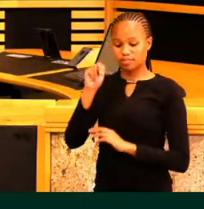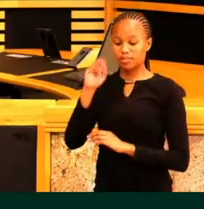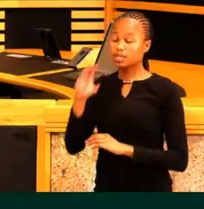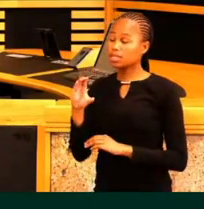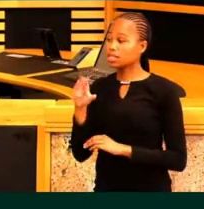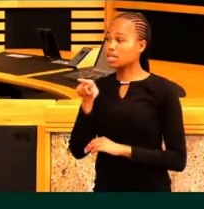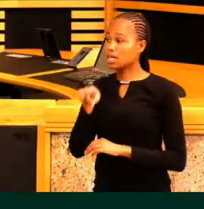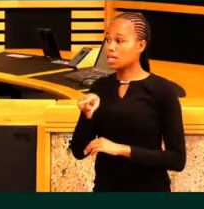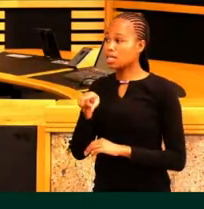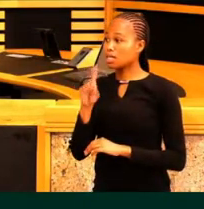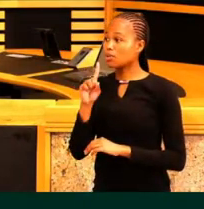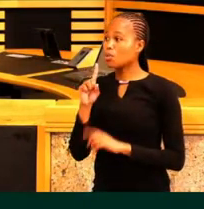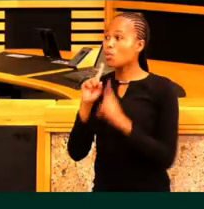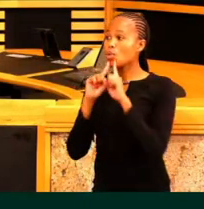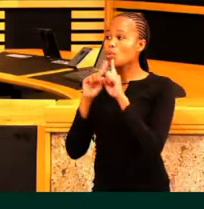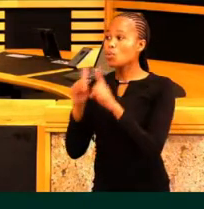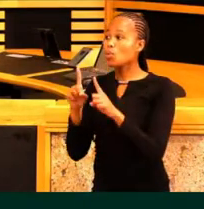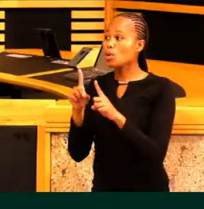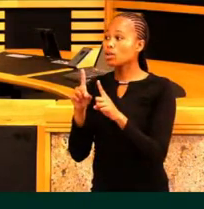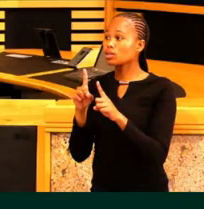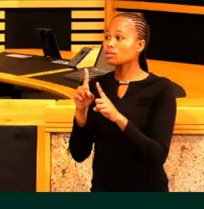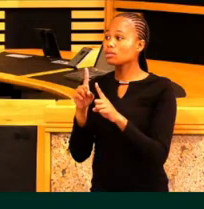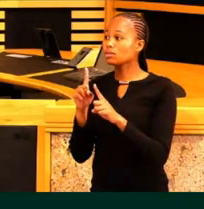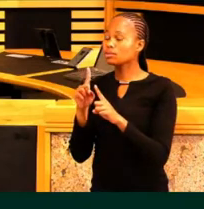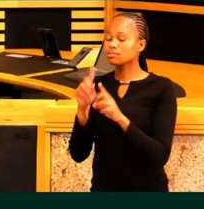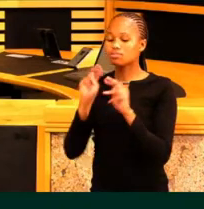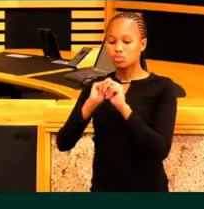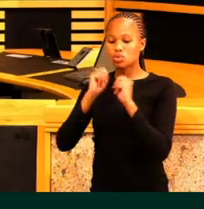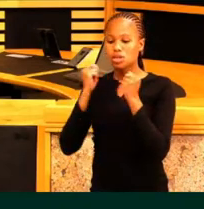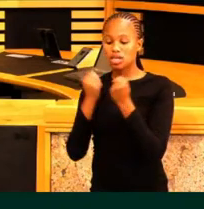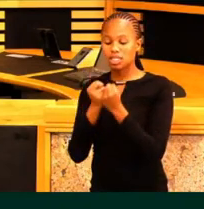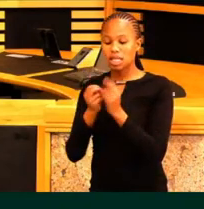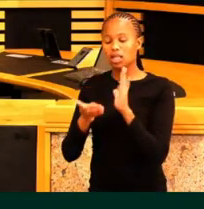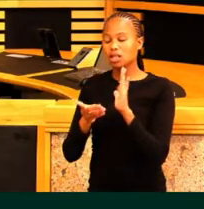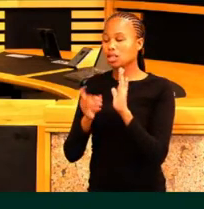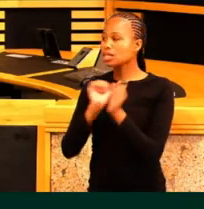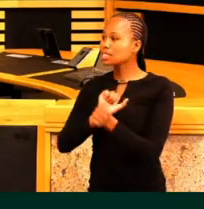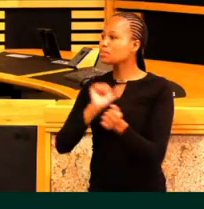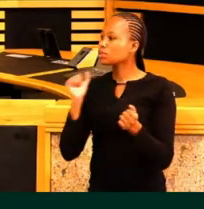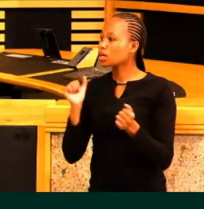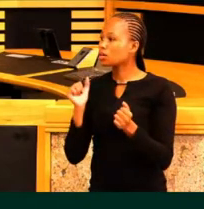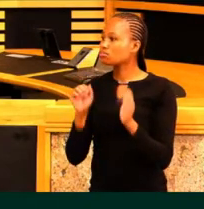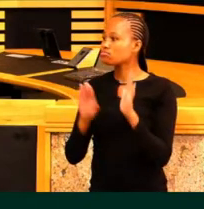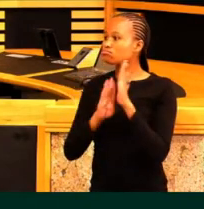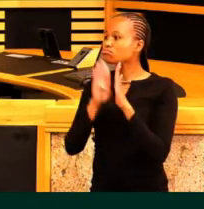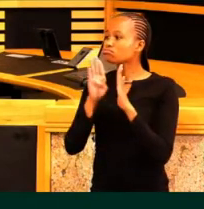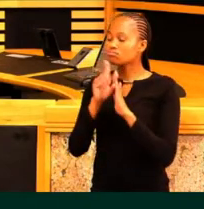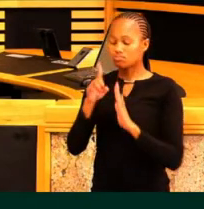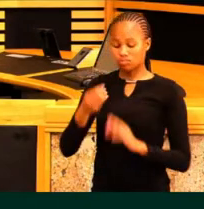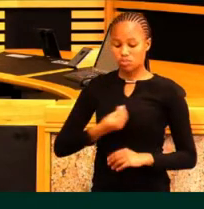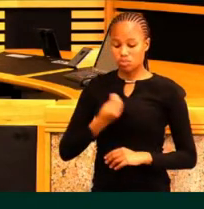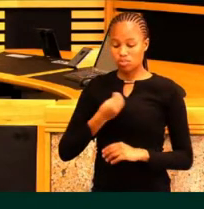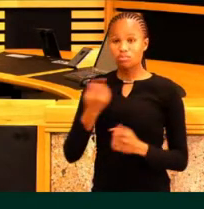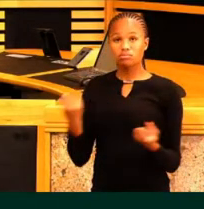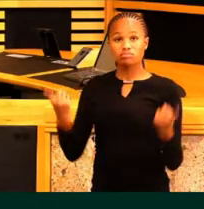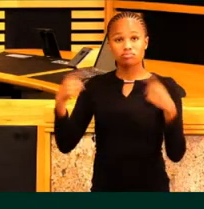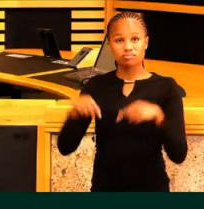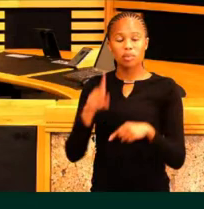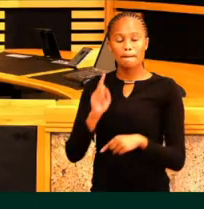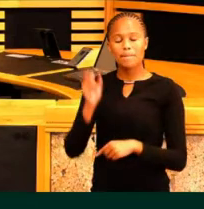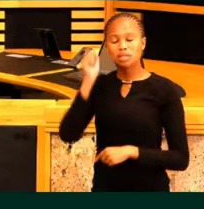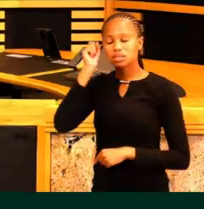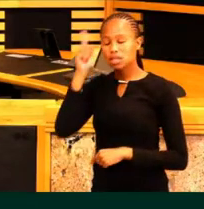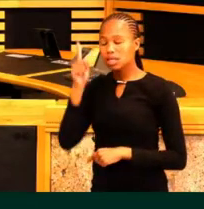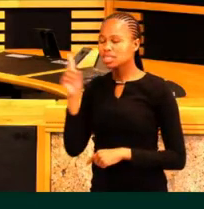that is what is called elsewhere the national Democratic Revolution you as young people gather here you must understand